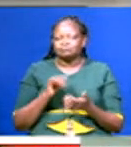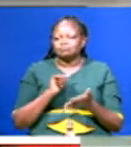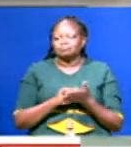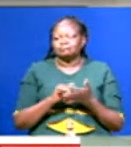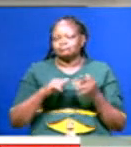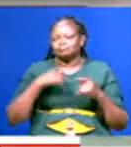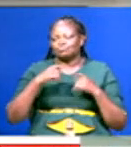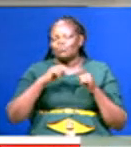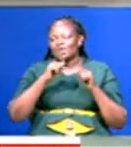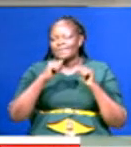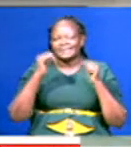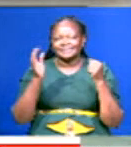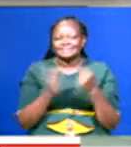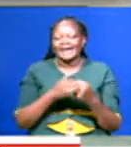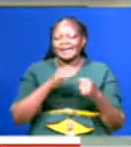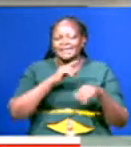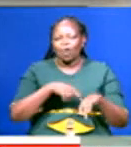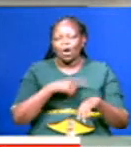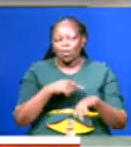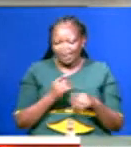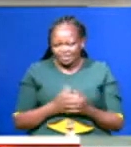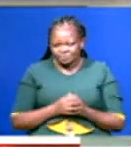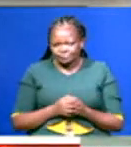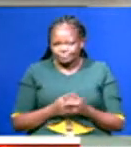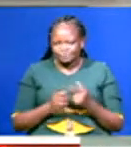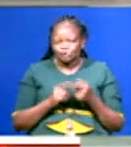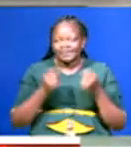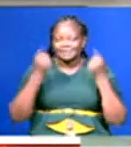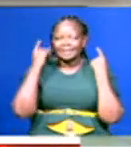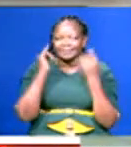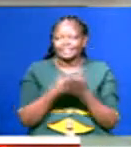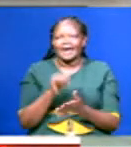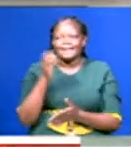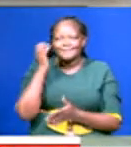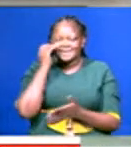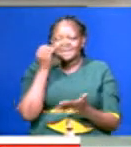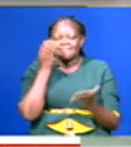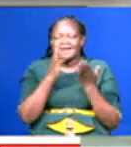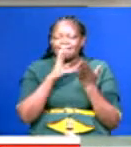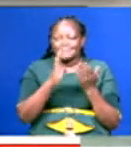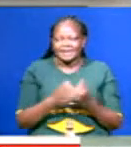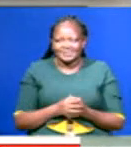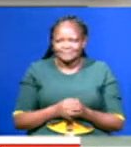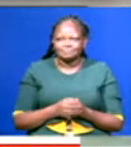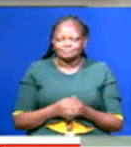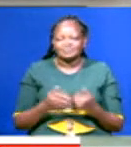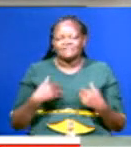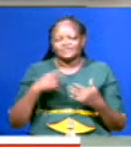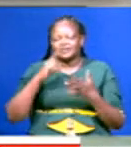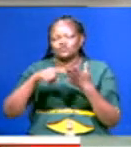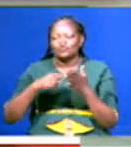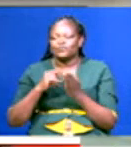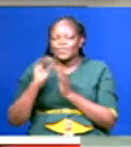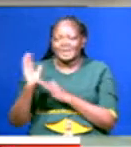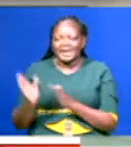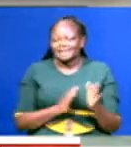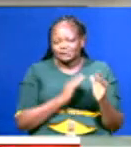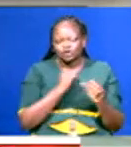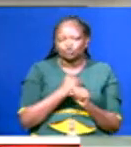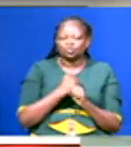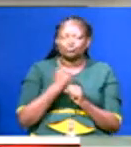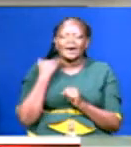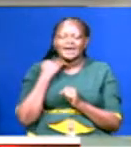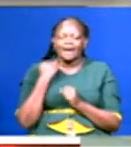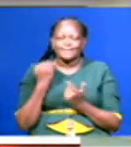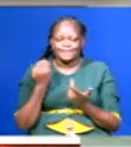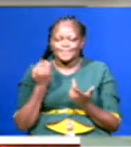about 9 hours. We understand that Matiang'i may be facing charges of conspiracy to commit felony